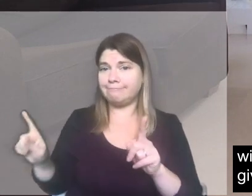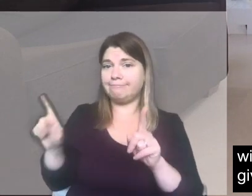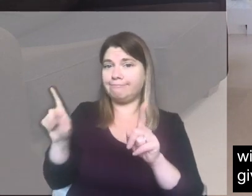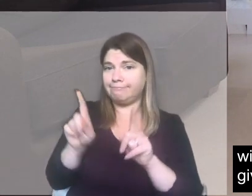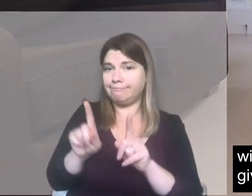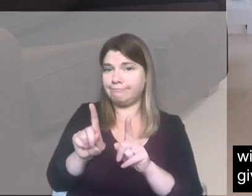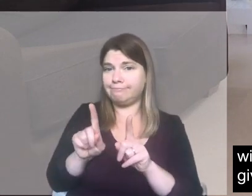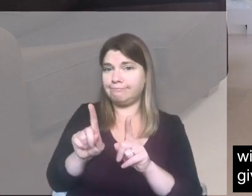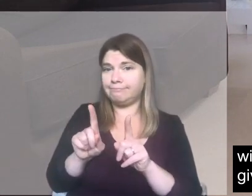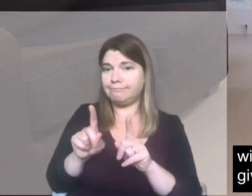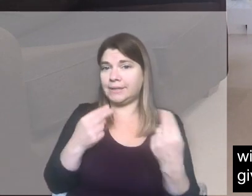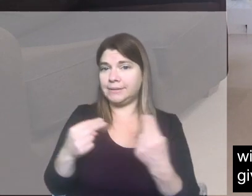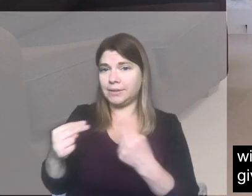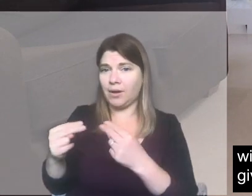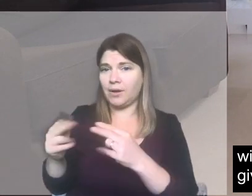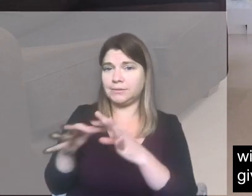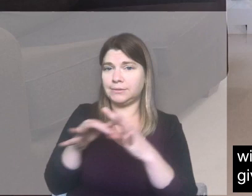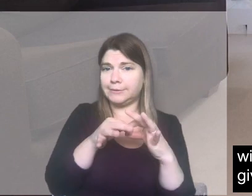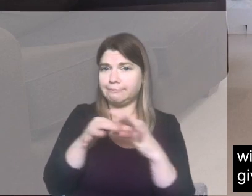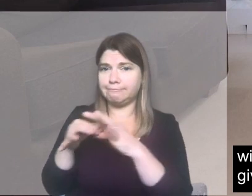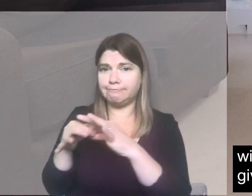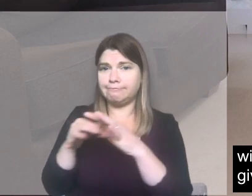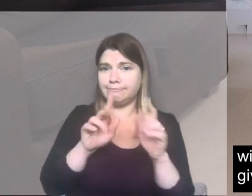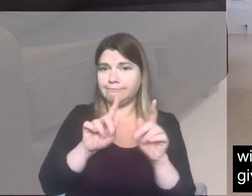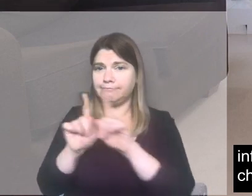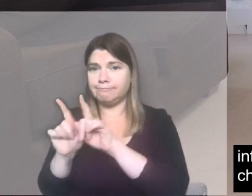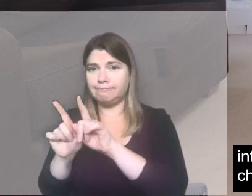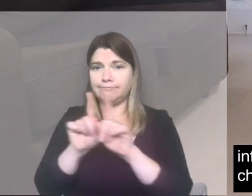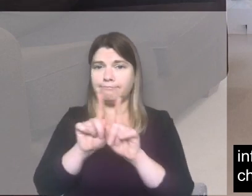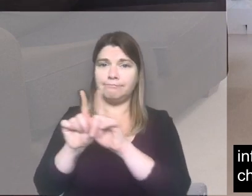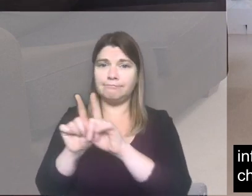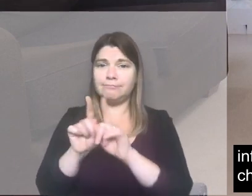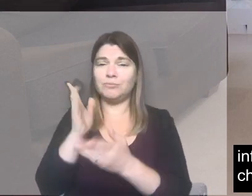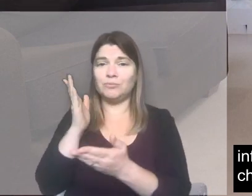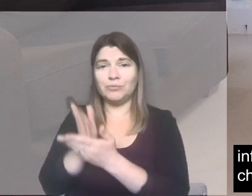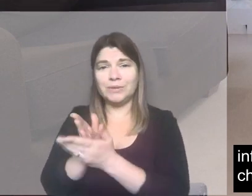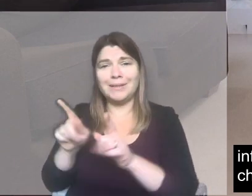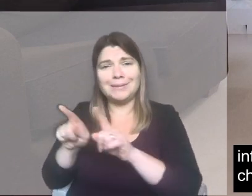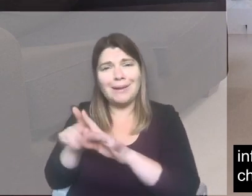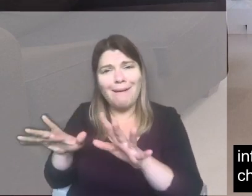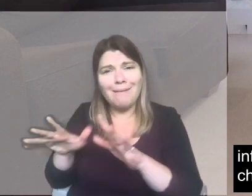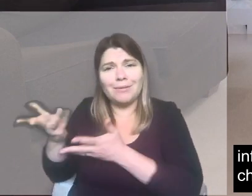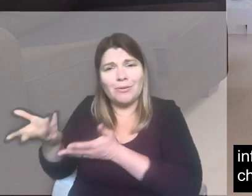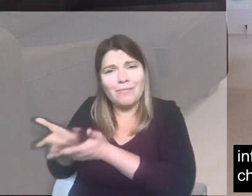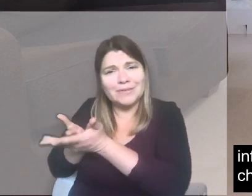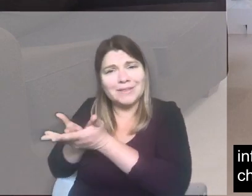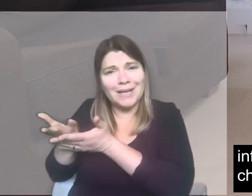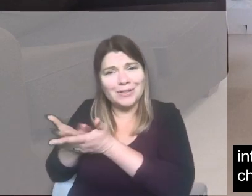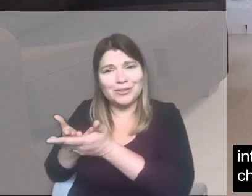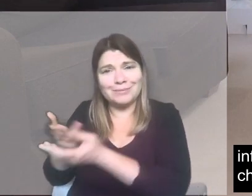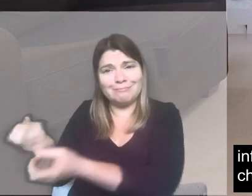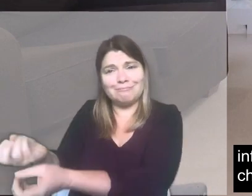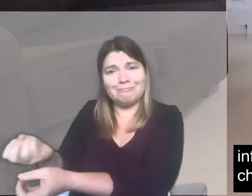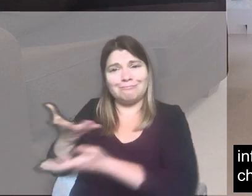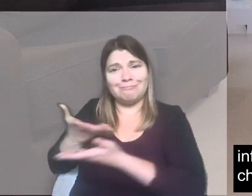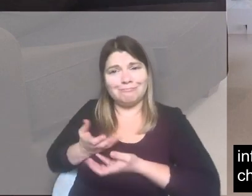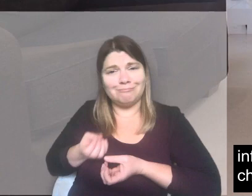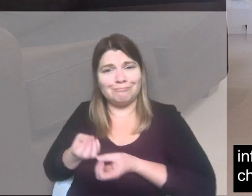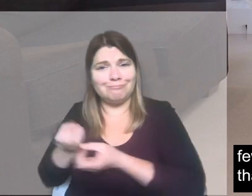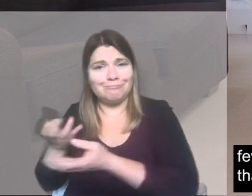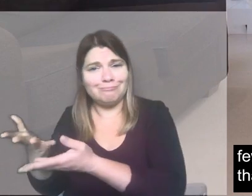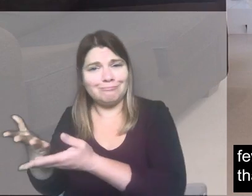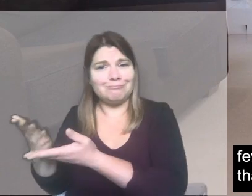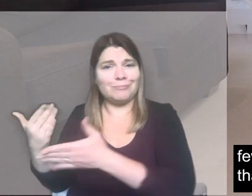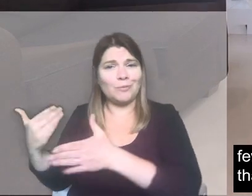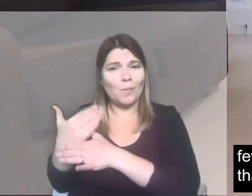person, we're not just giving information, we're also receiving information, and that might inform the choices that we make. So those are just